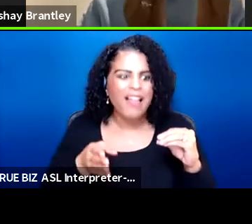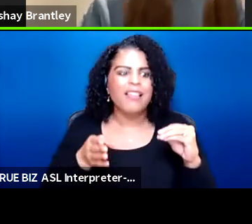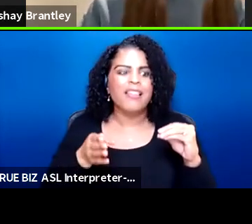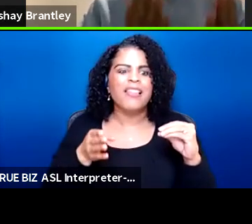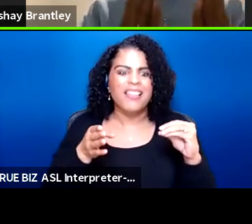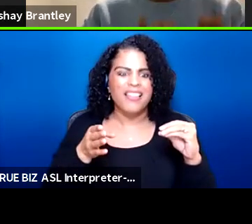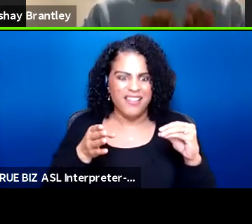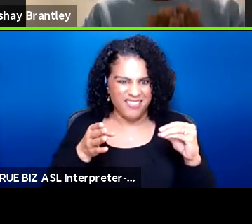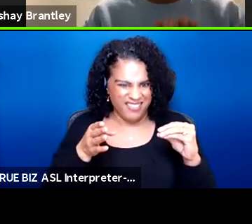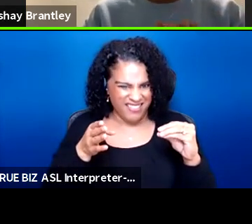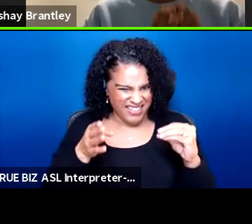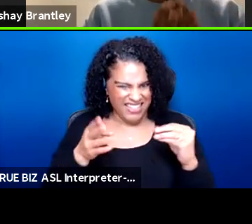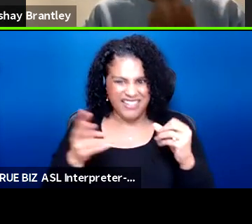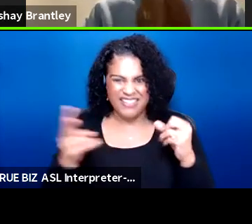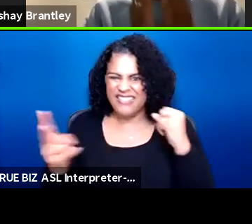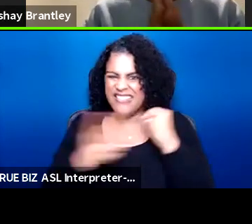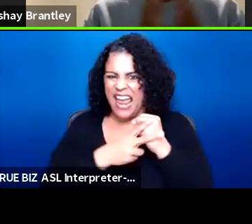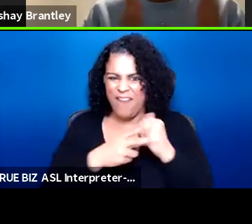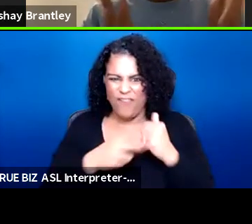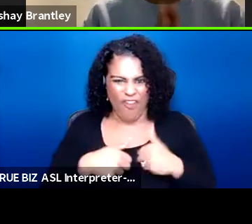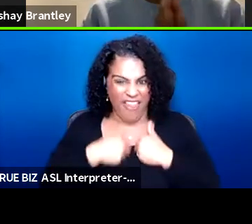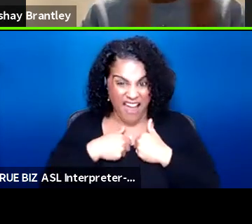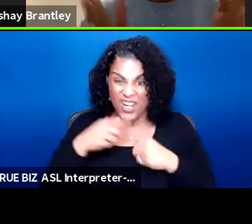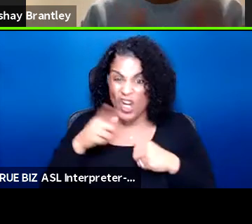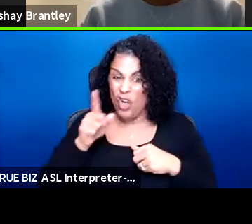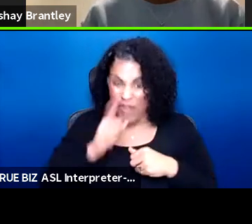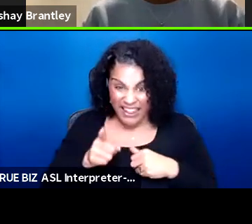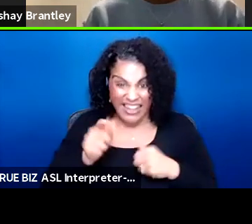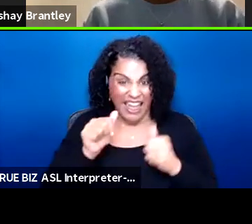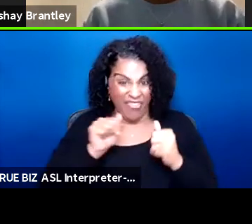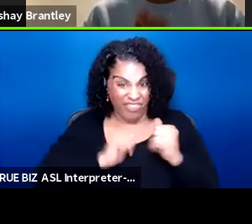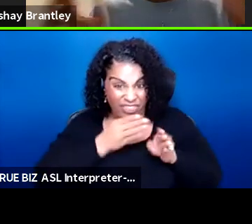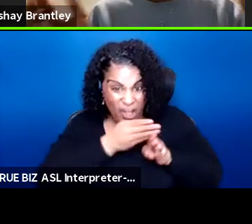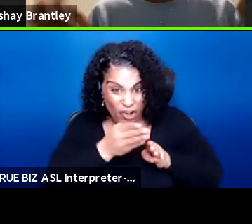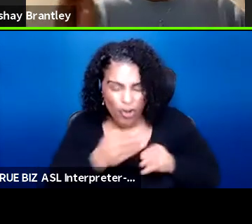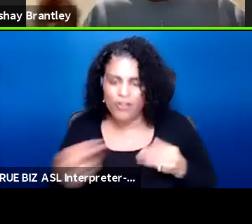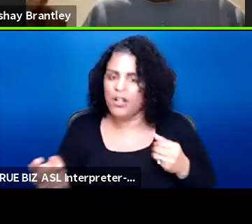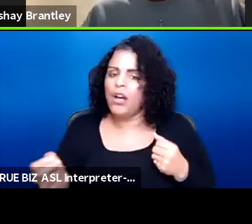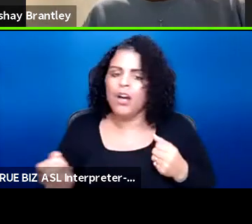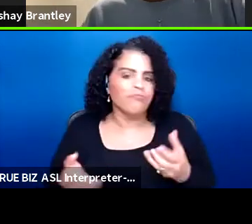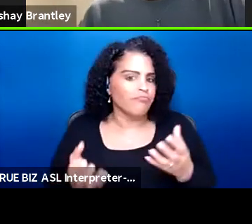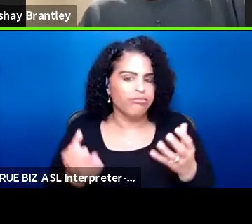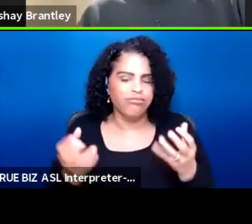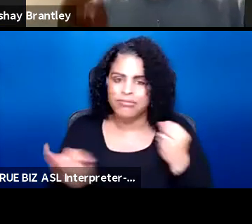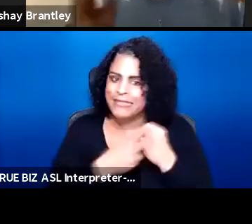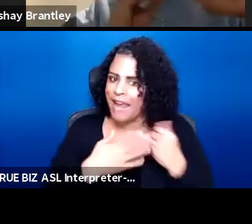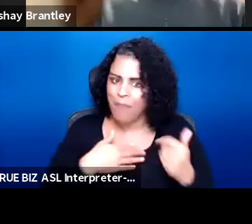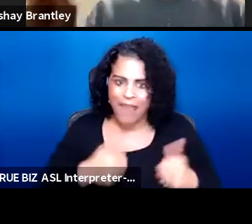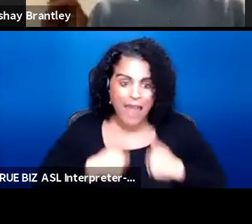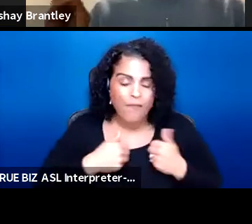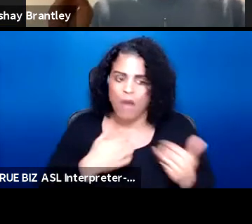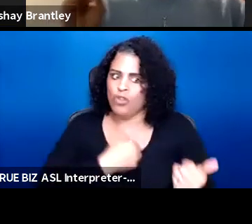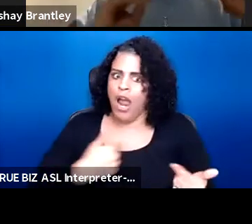literally, like, save your life. Theater saved my life. Yeah. I'm sorry, I get so passionate,